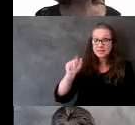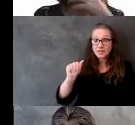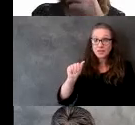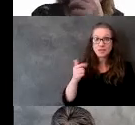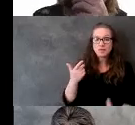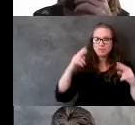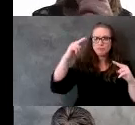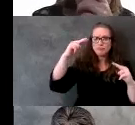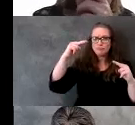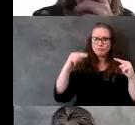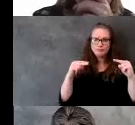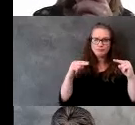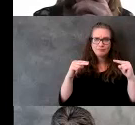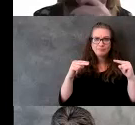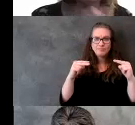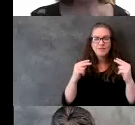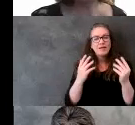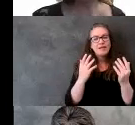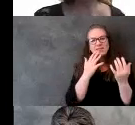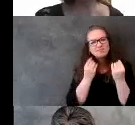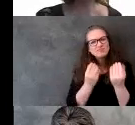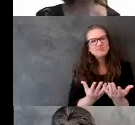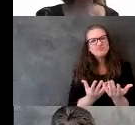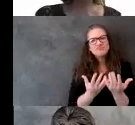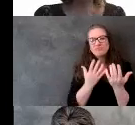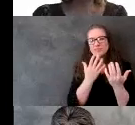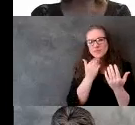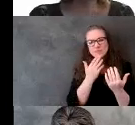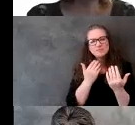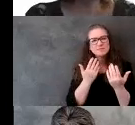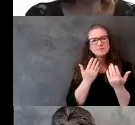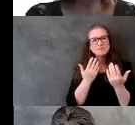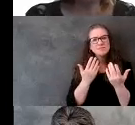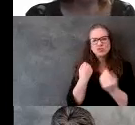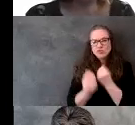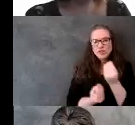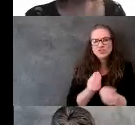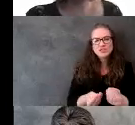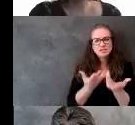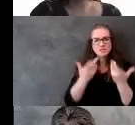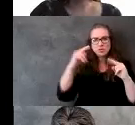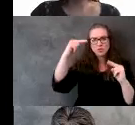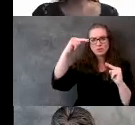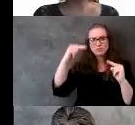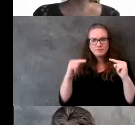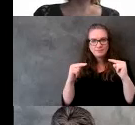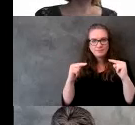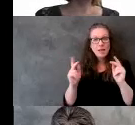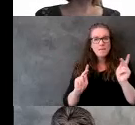level. That is such a gracious gesture. All of my friends who use wheelchairs always comment on this. It's